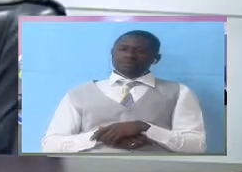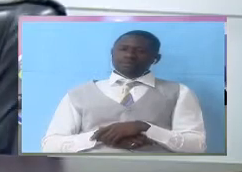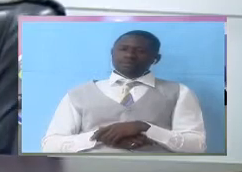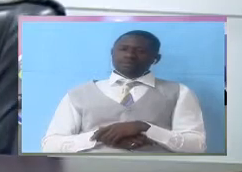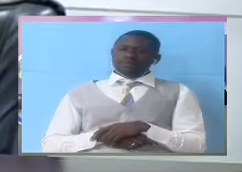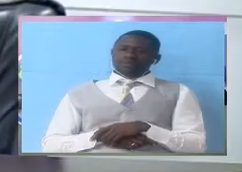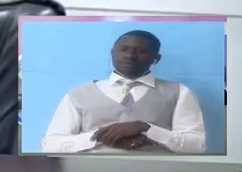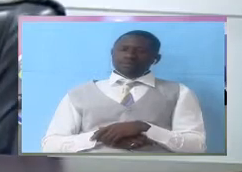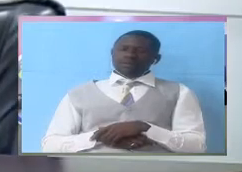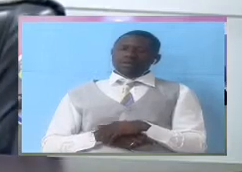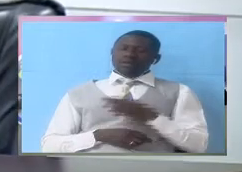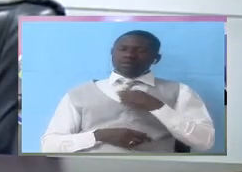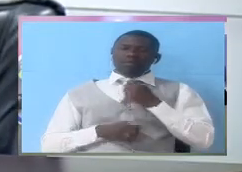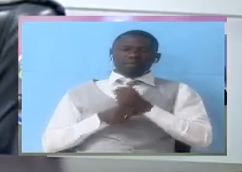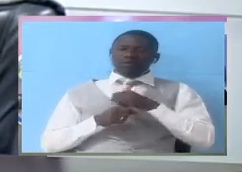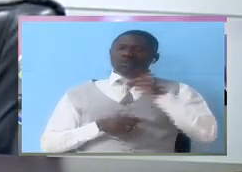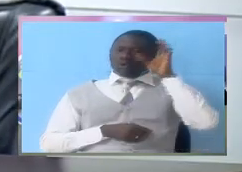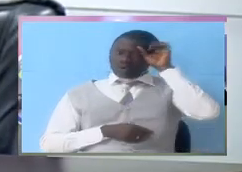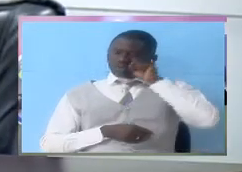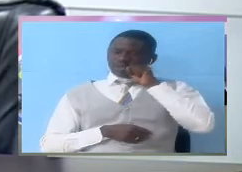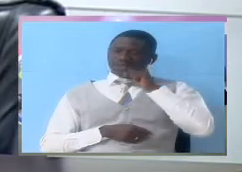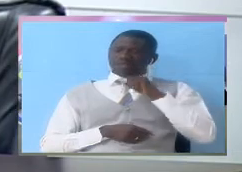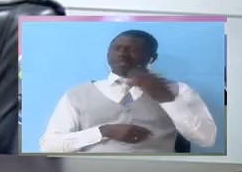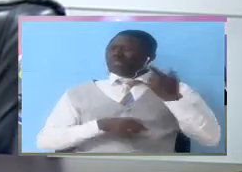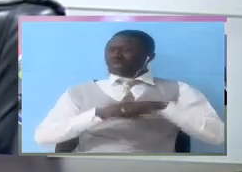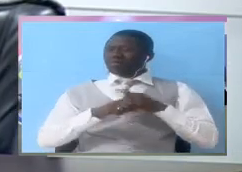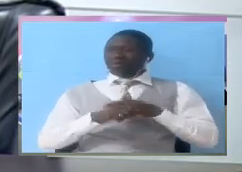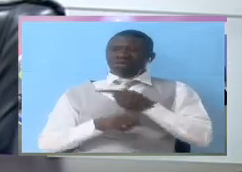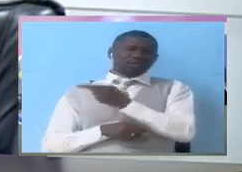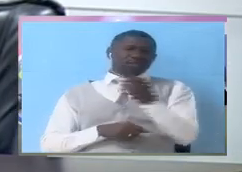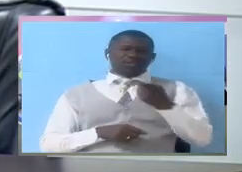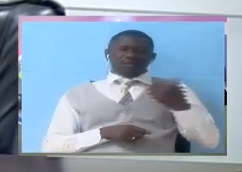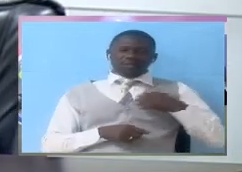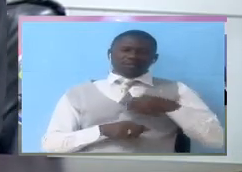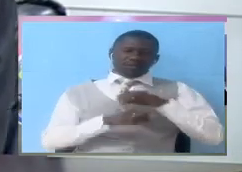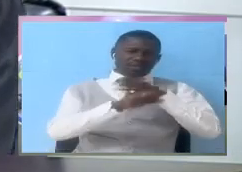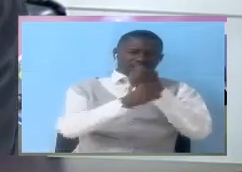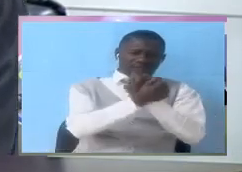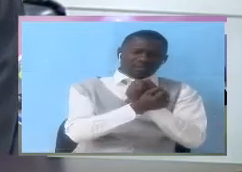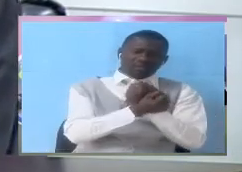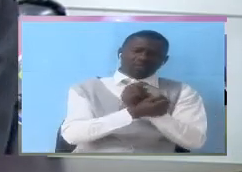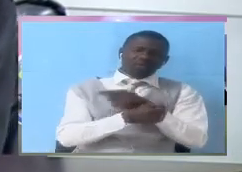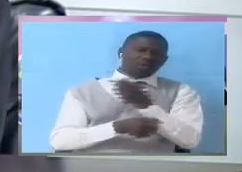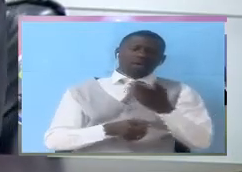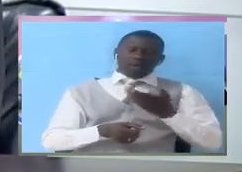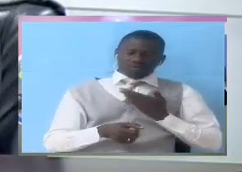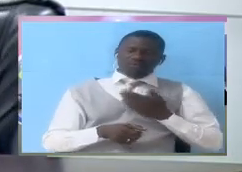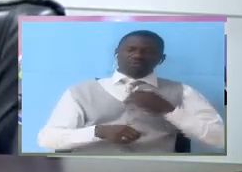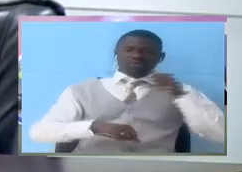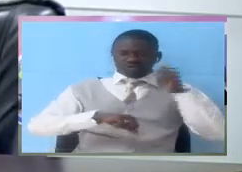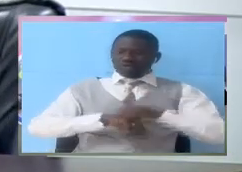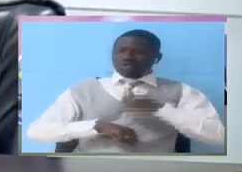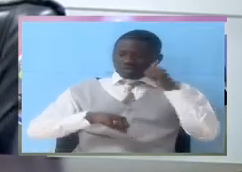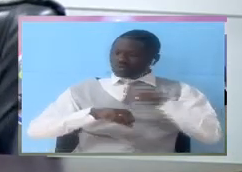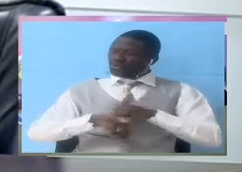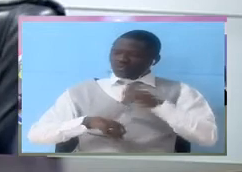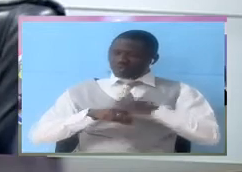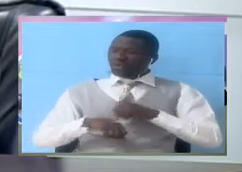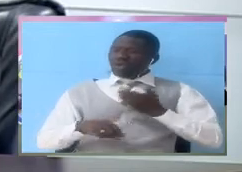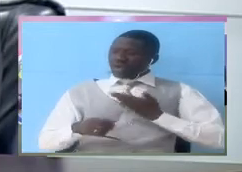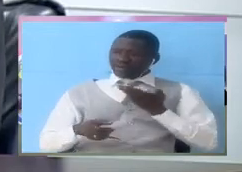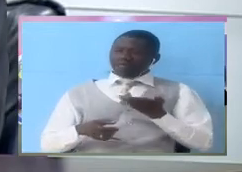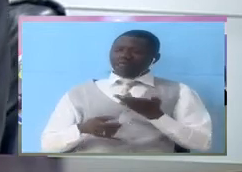was made to understand that whilst these prisoners or these detainees were being tortured, man nak yeg na ne jamono bi nga xamné